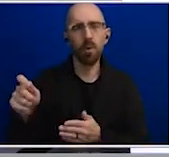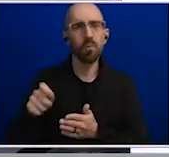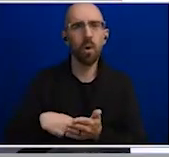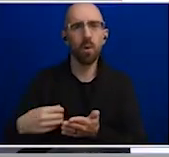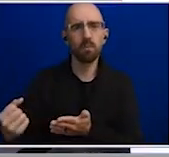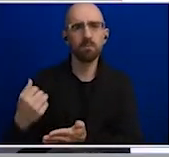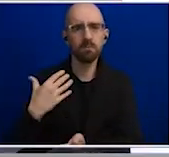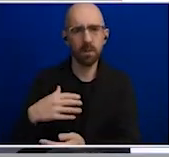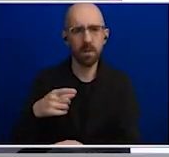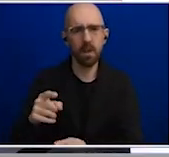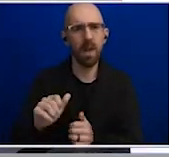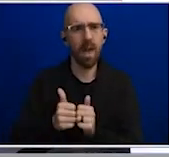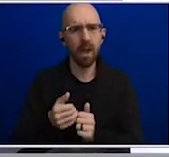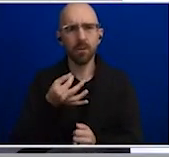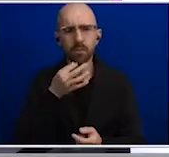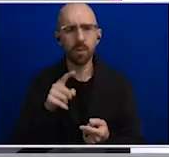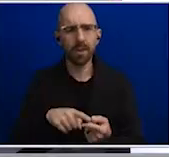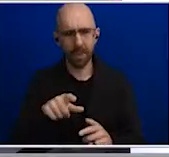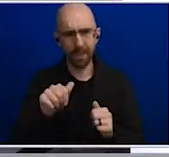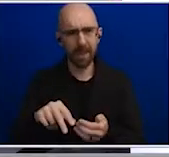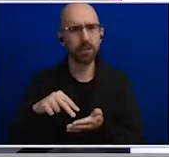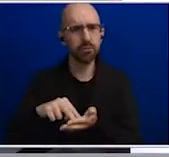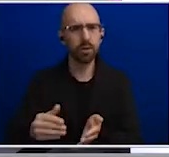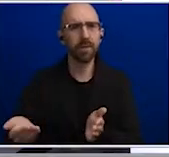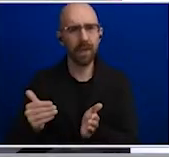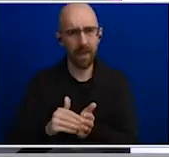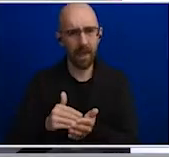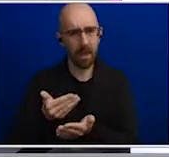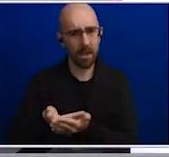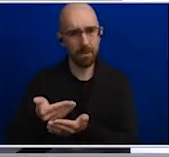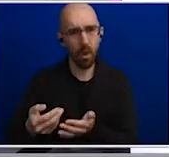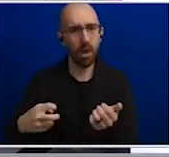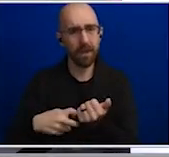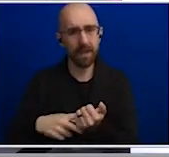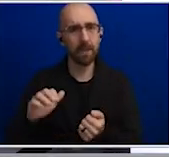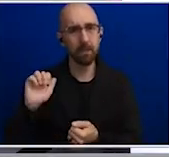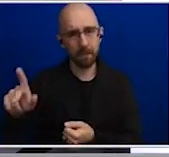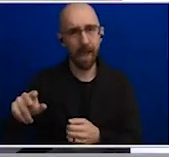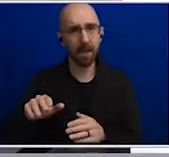soon until Richard can go surfing again, and has he bought tickets to go back to Hawaii yet?